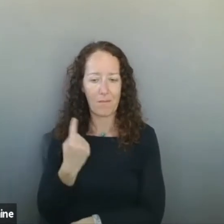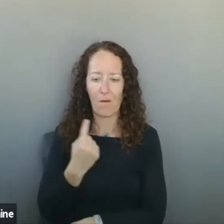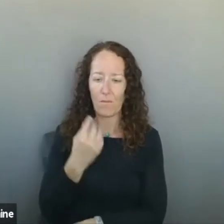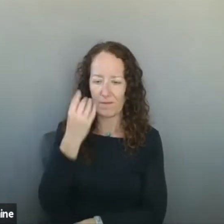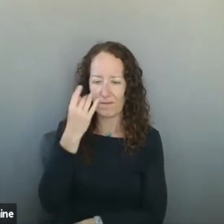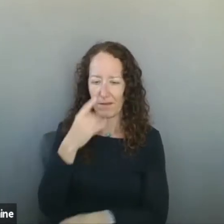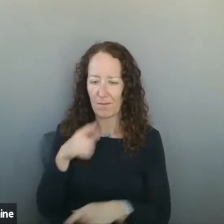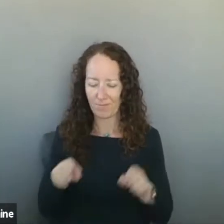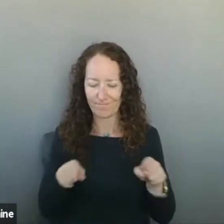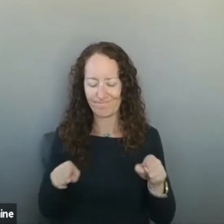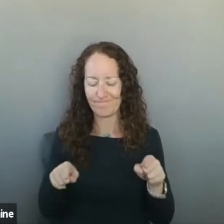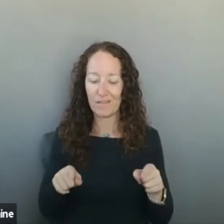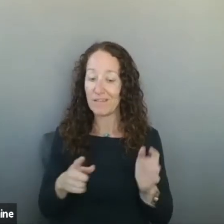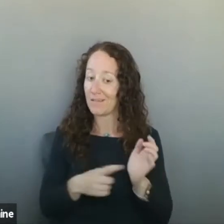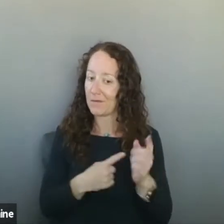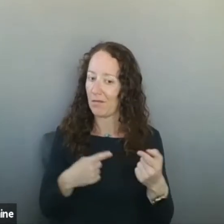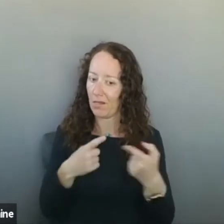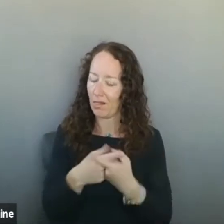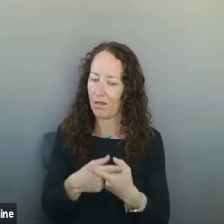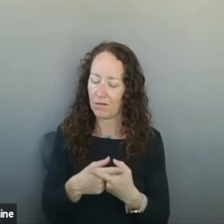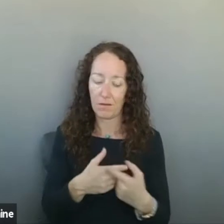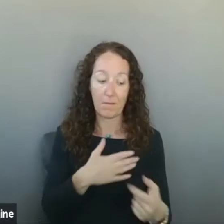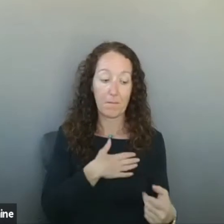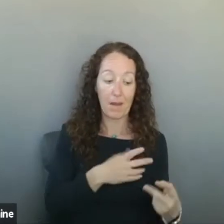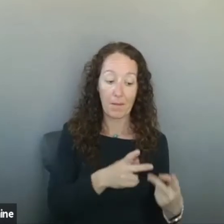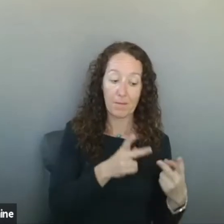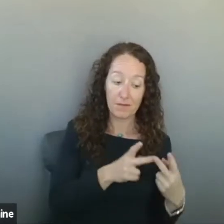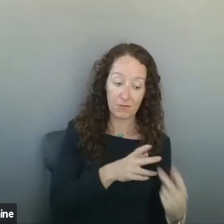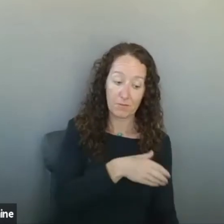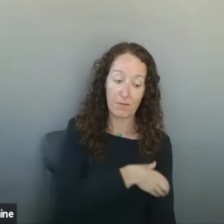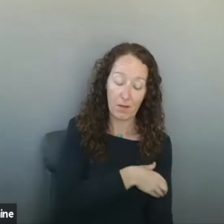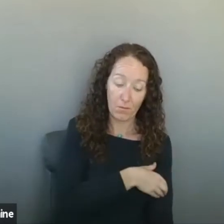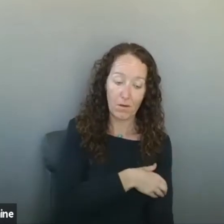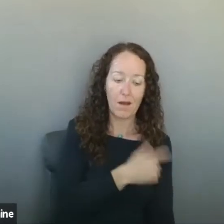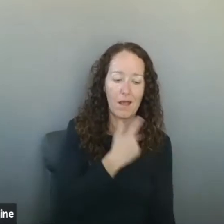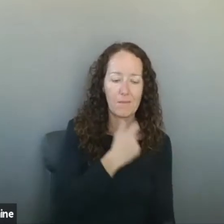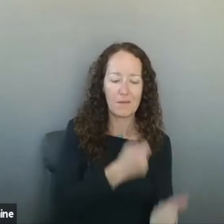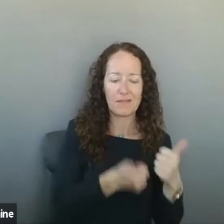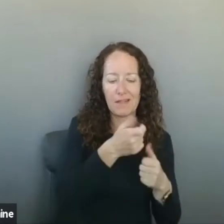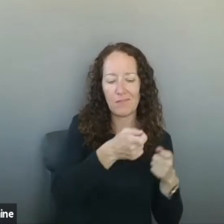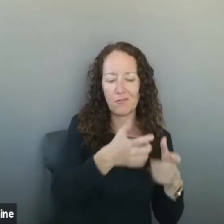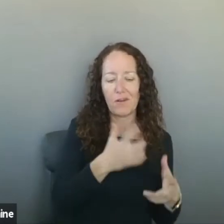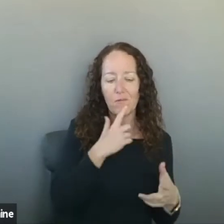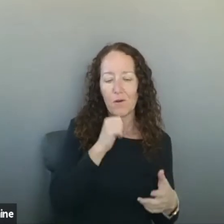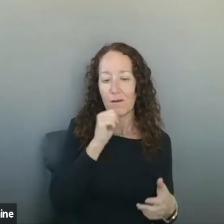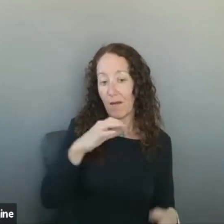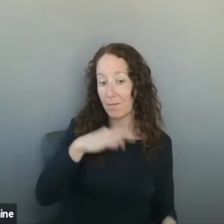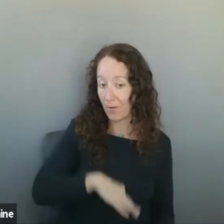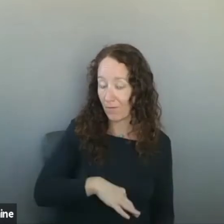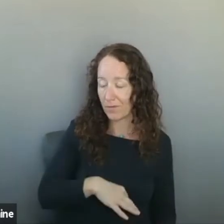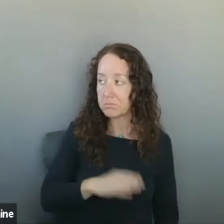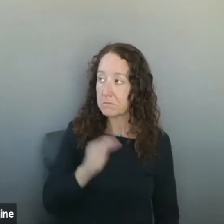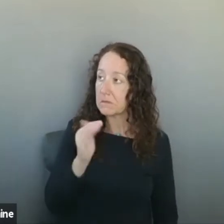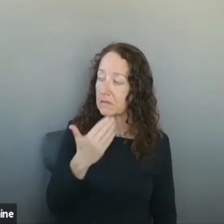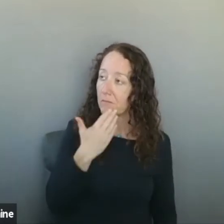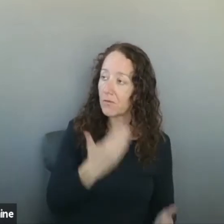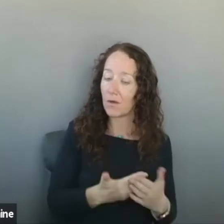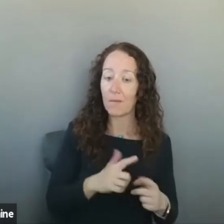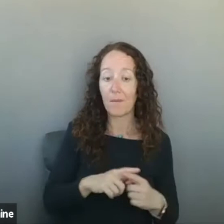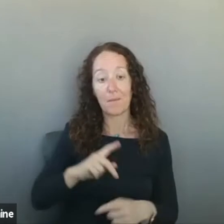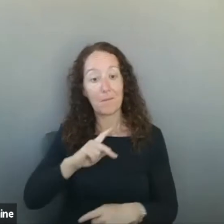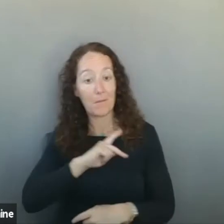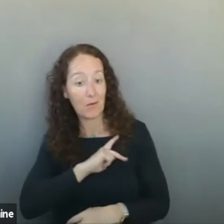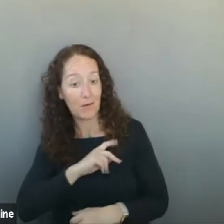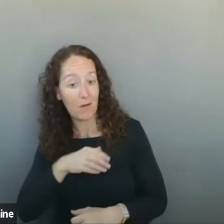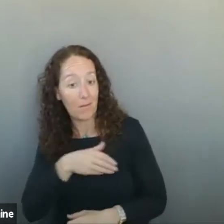they don't align. My positional power as executive director of a nonprofit sounds real good, right? But then my personal power